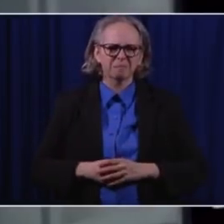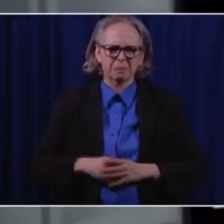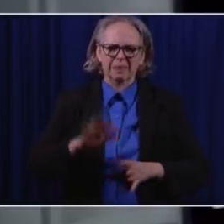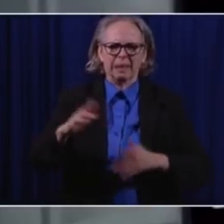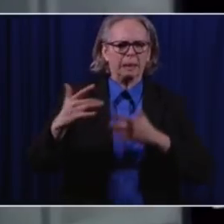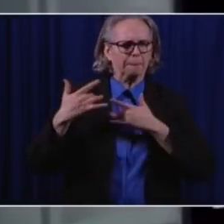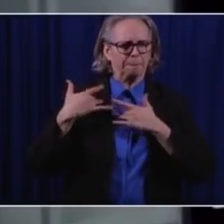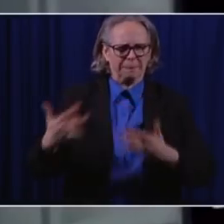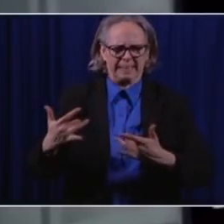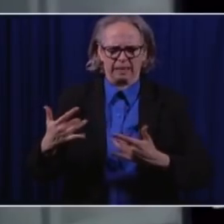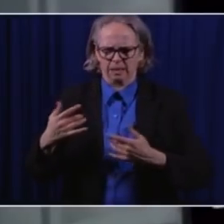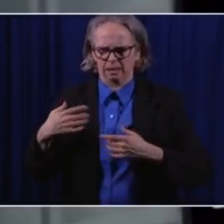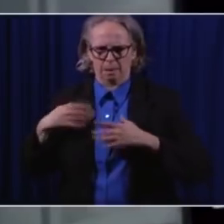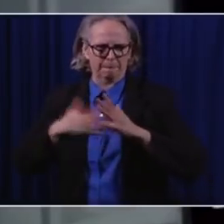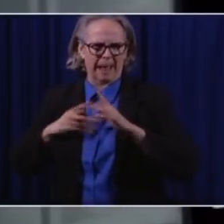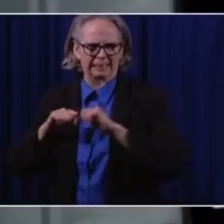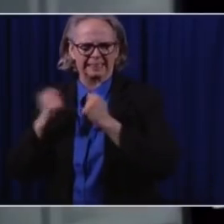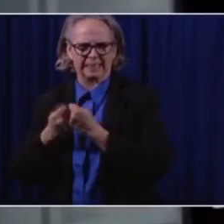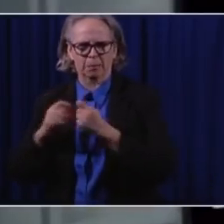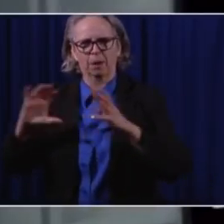the